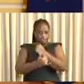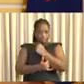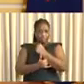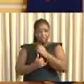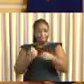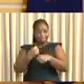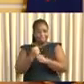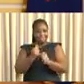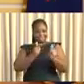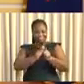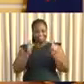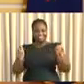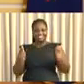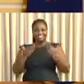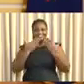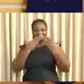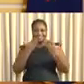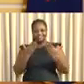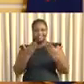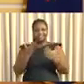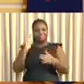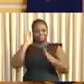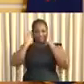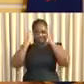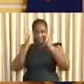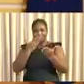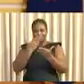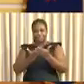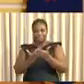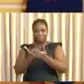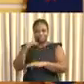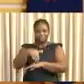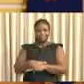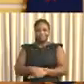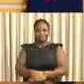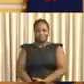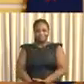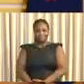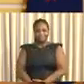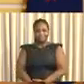and make her great and strong. I thank you for your attention and have a good night.